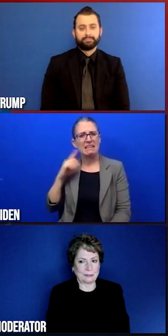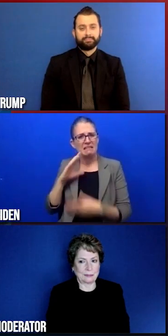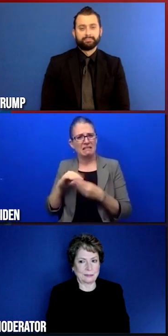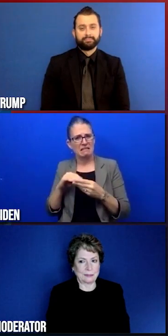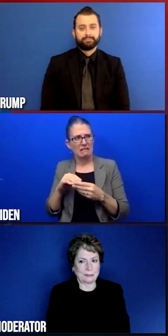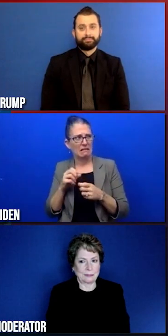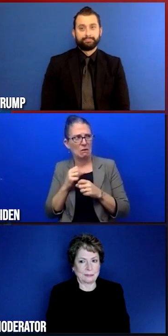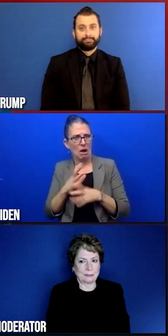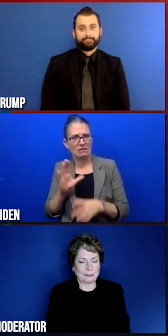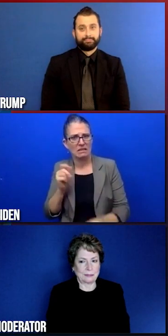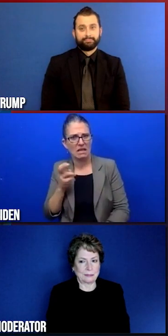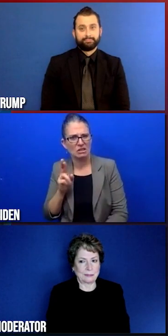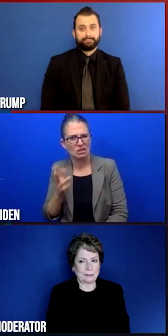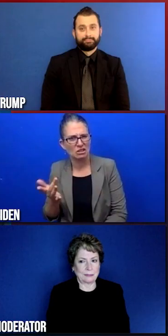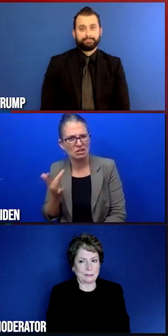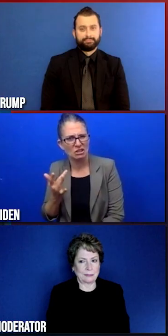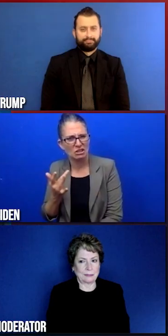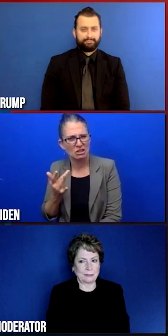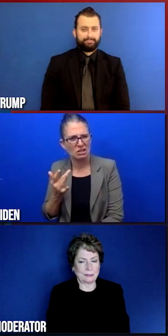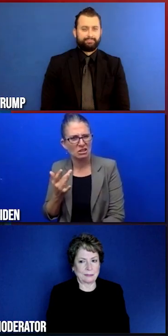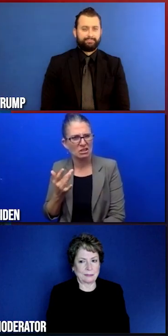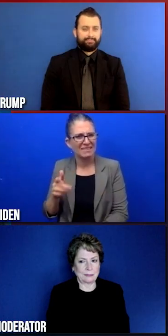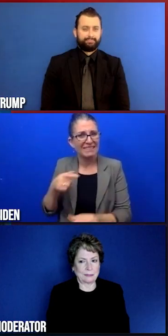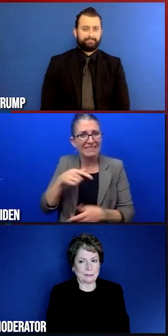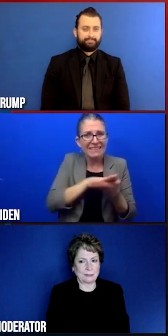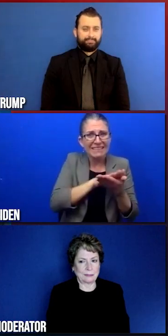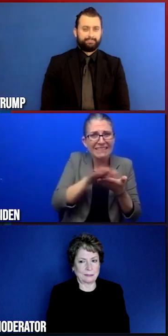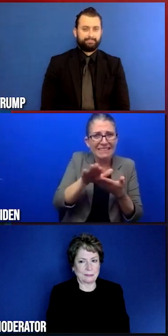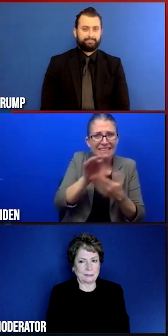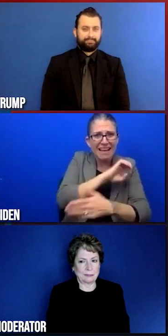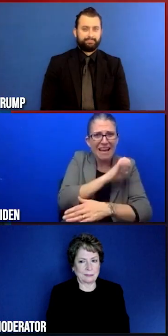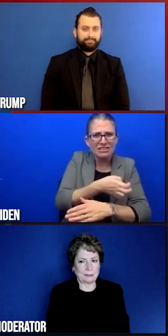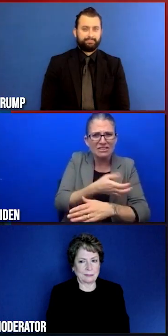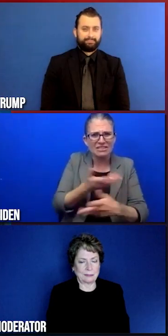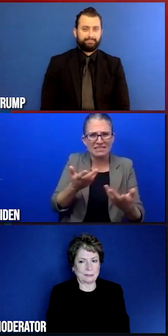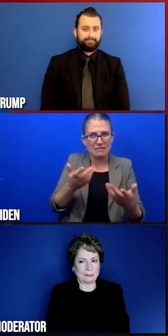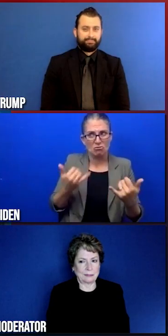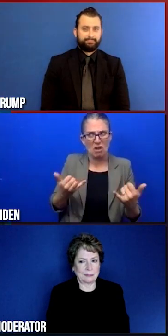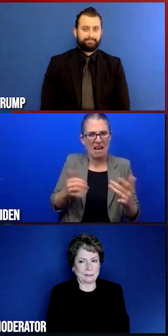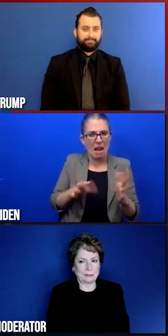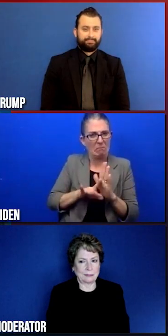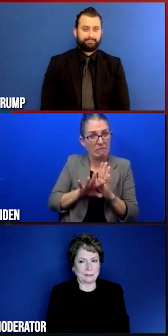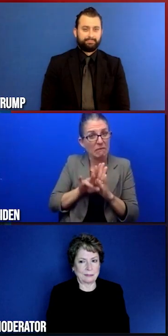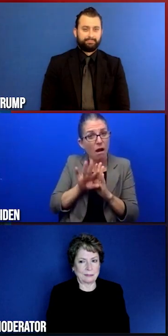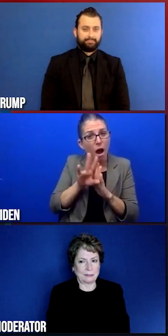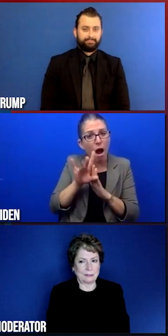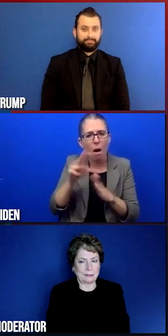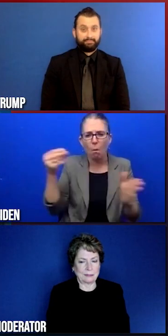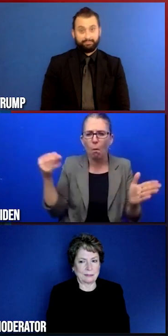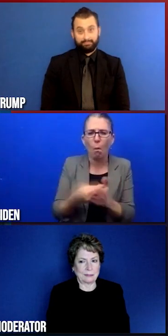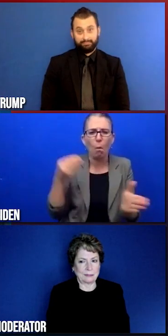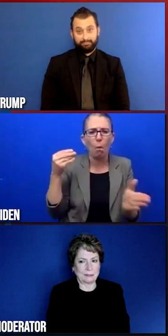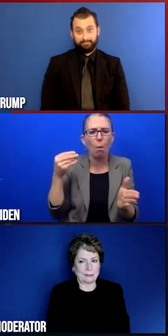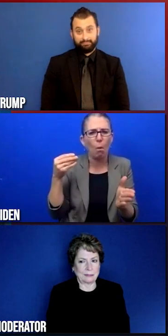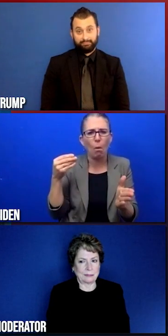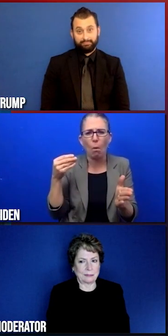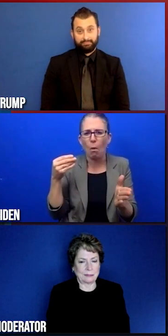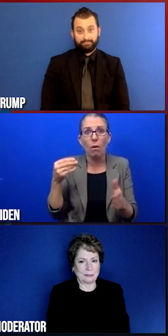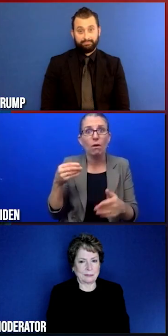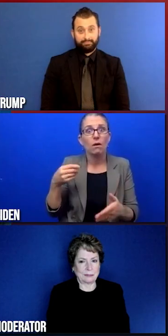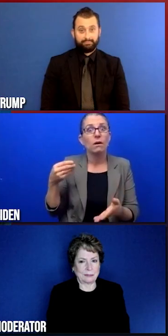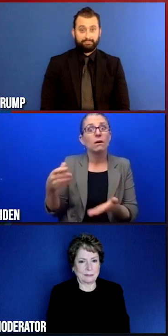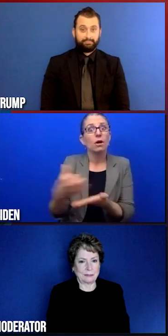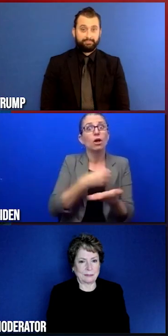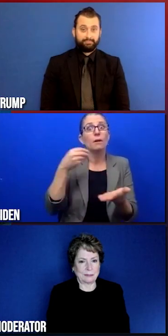prevailing wages, $45, $50 an hour. We can grow and we can be cleaner if we go the route